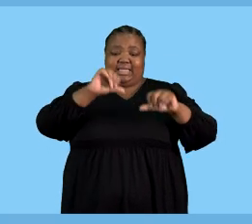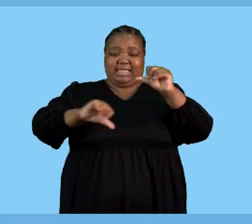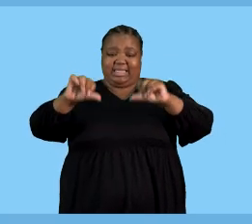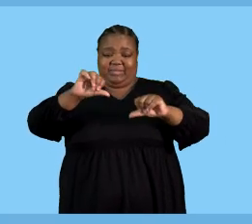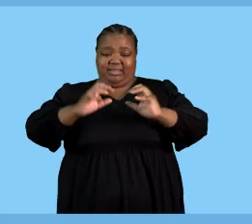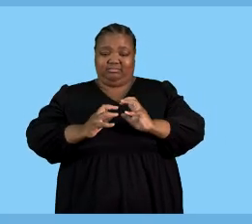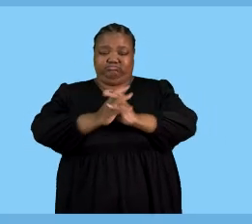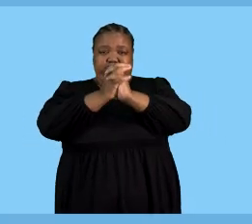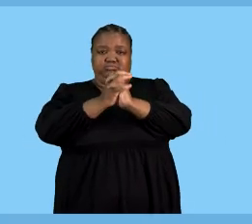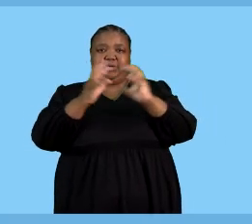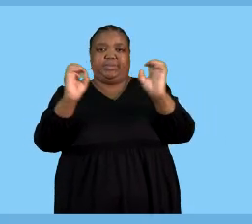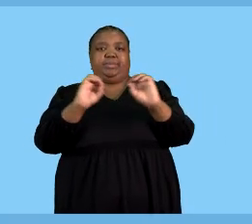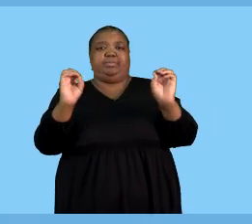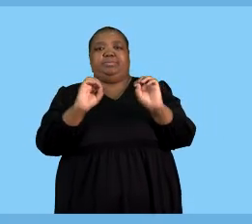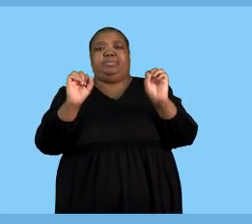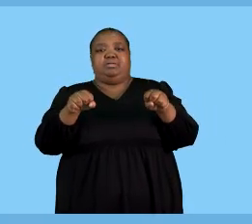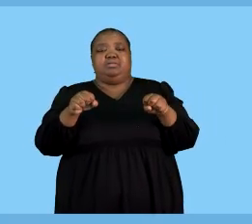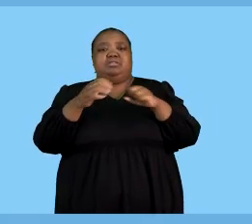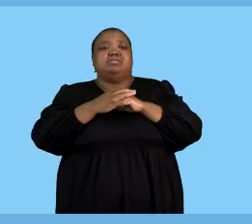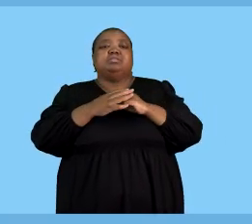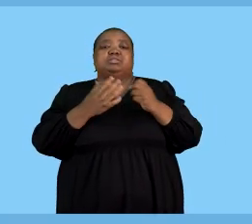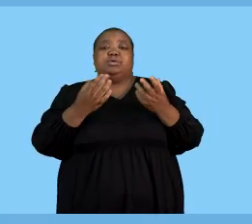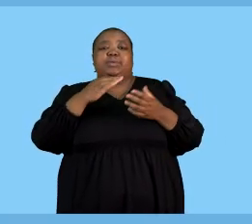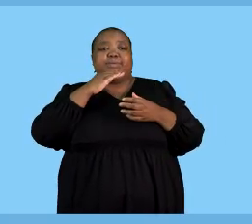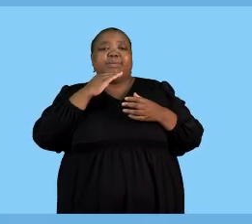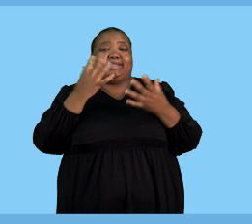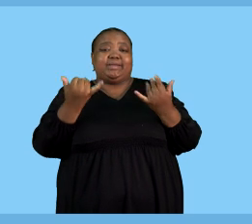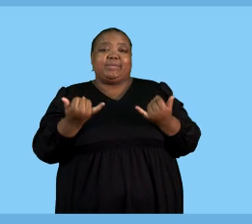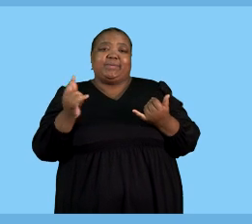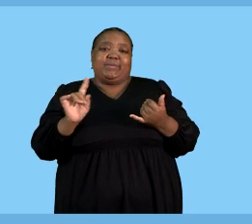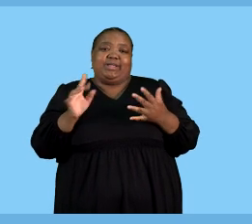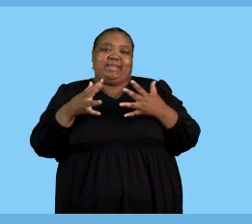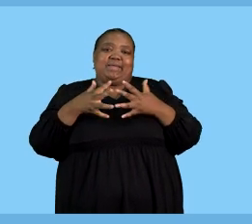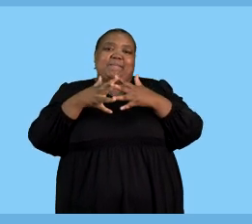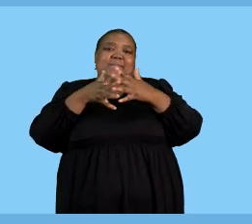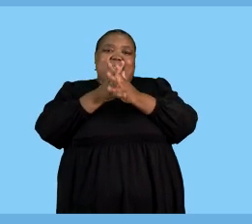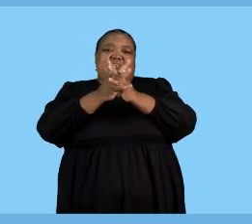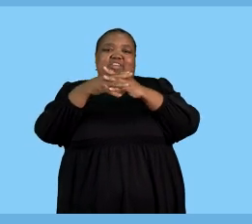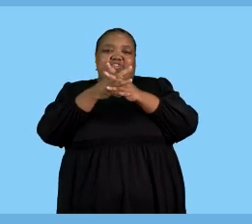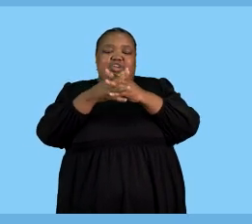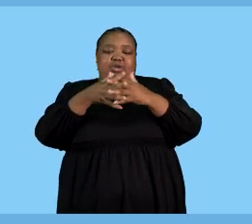are not chemically bonded. So therefore, this is going to become a mixture.